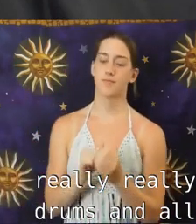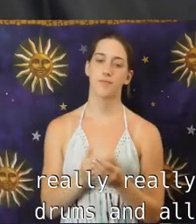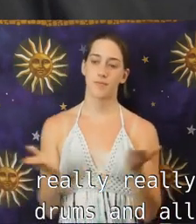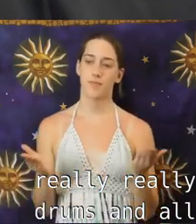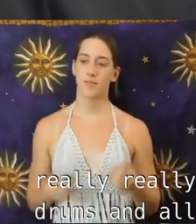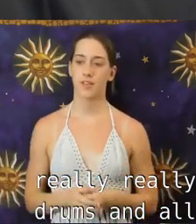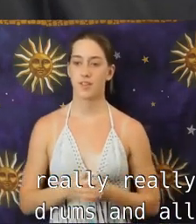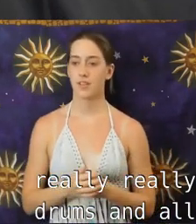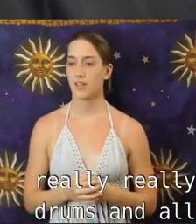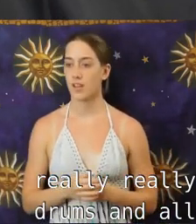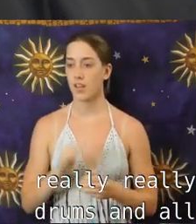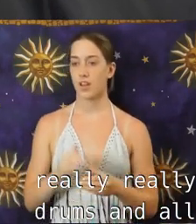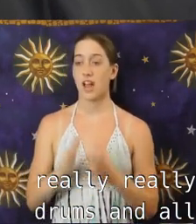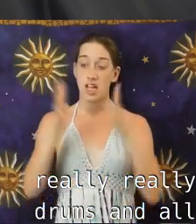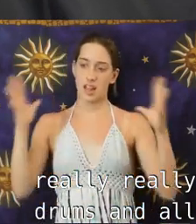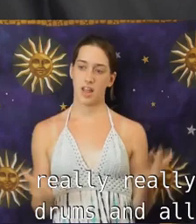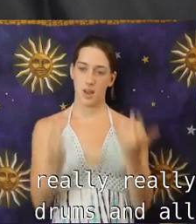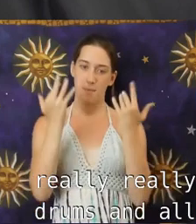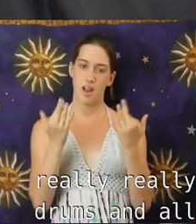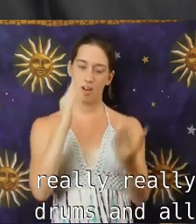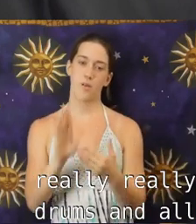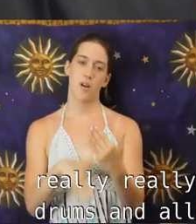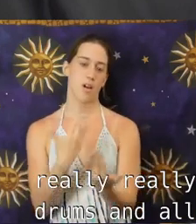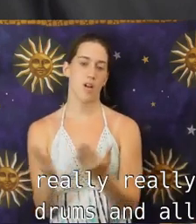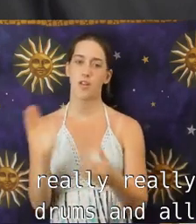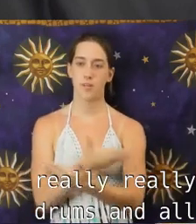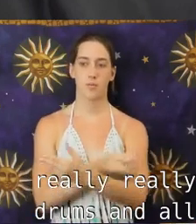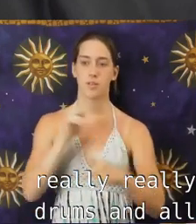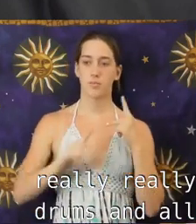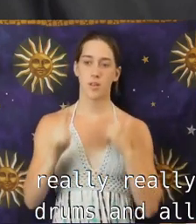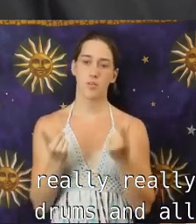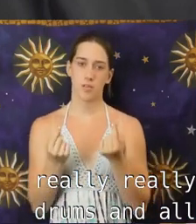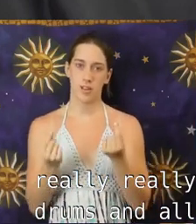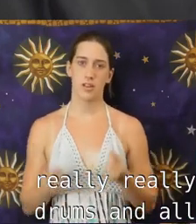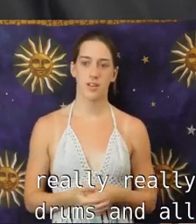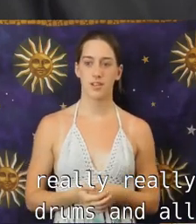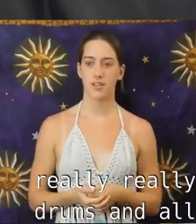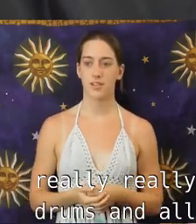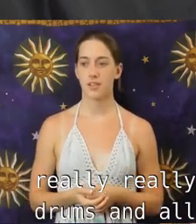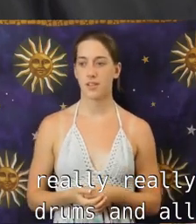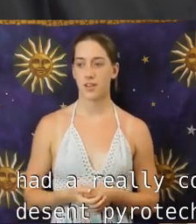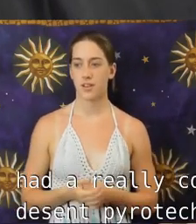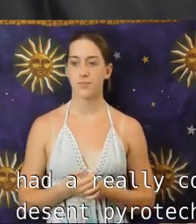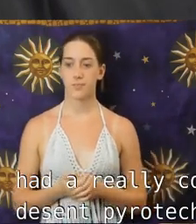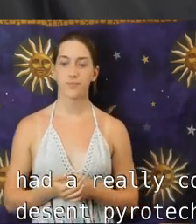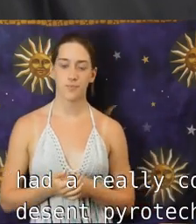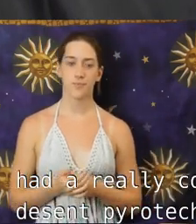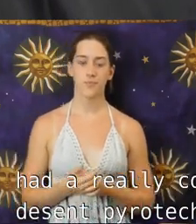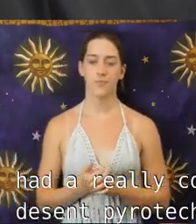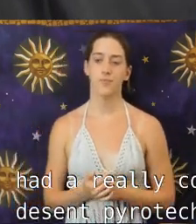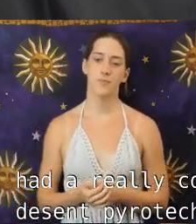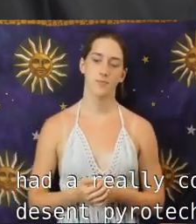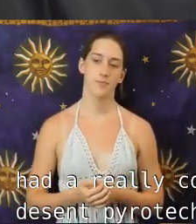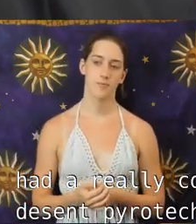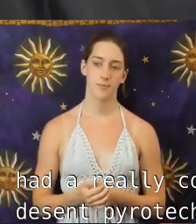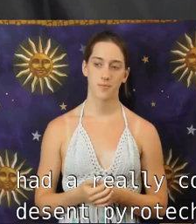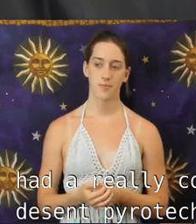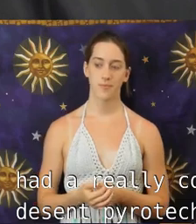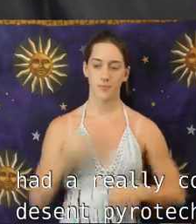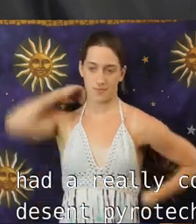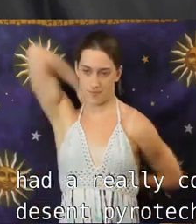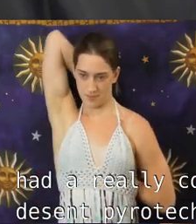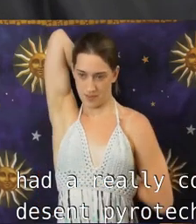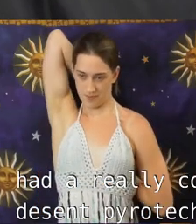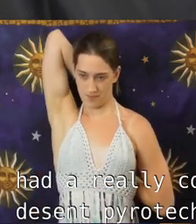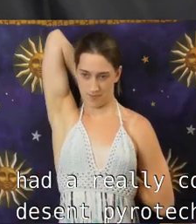dueling drums and all that stuff, and a cool pyro, and well, I guess Shinedown had really cool pyro too. All the headliners